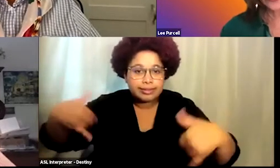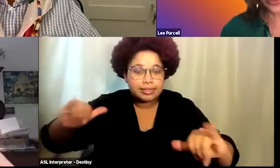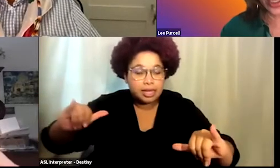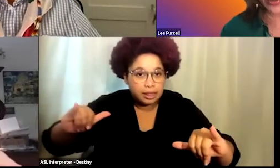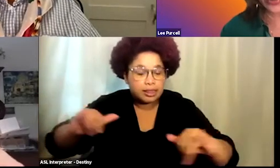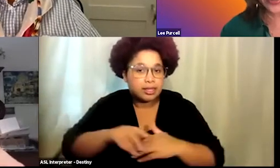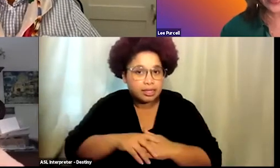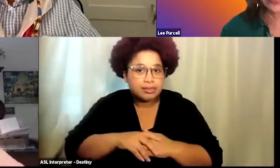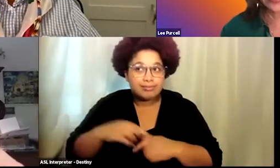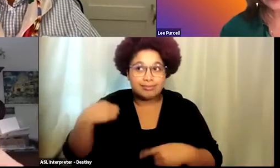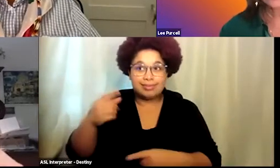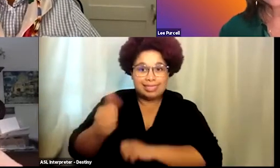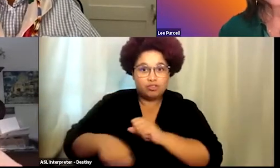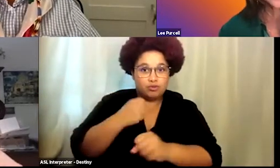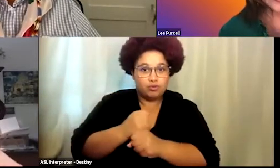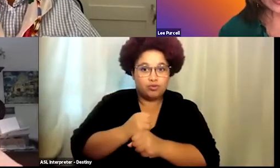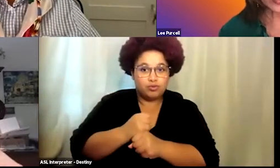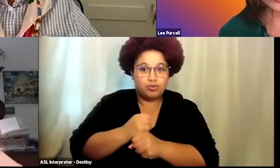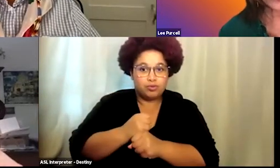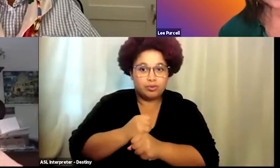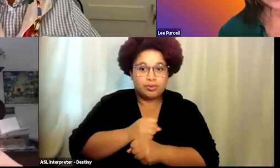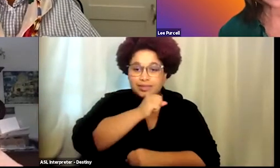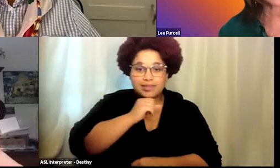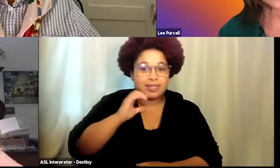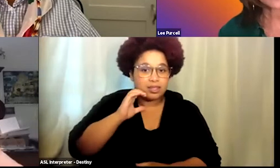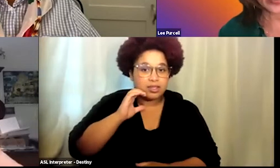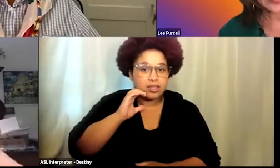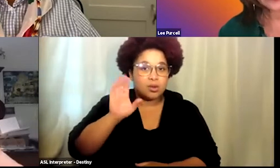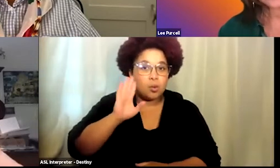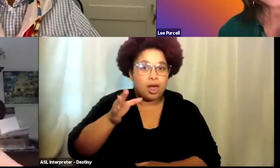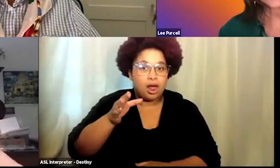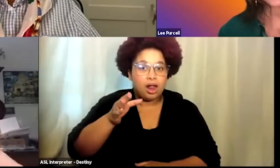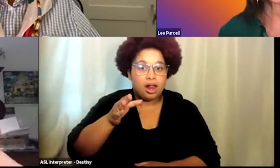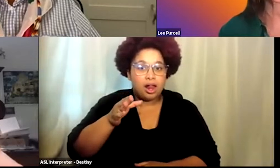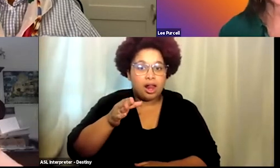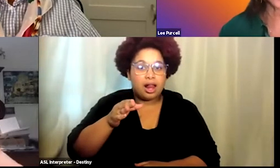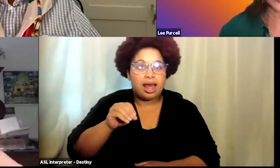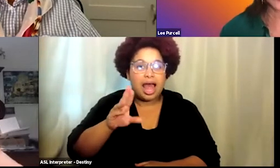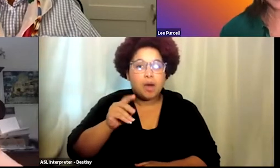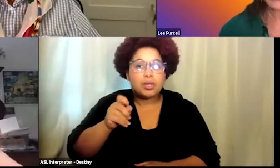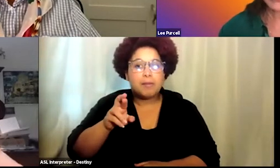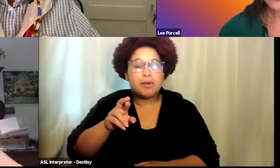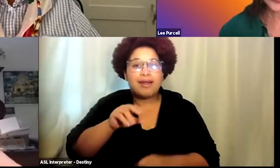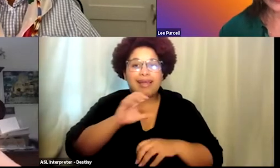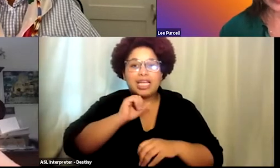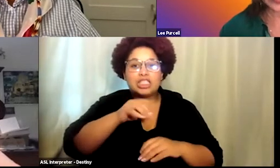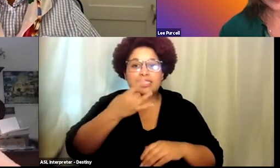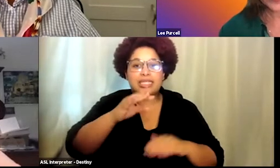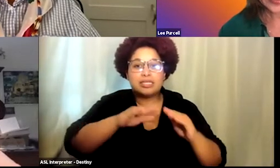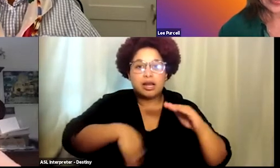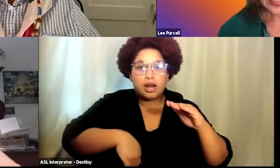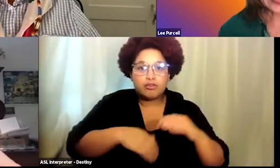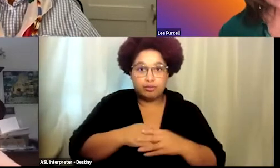10 years, seniors will outnumber 18 and under. Pretty